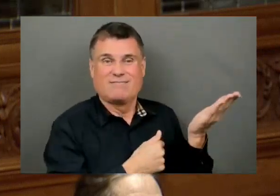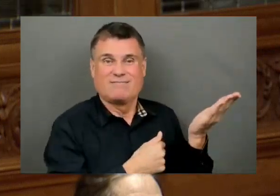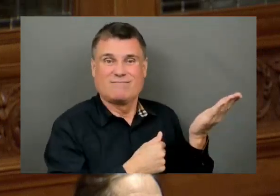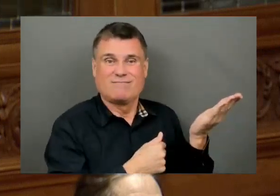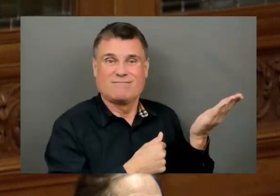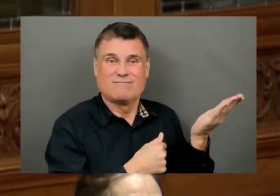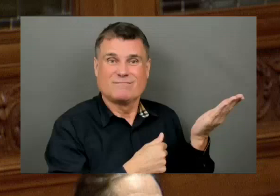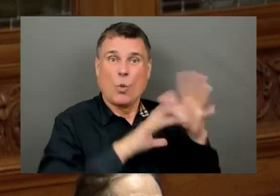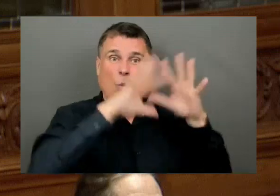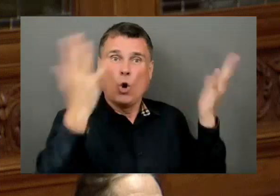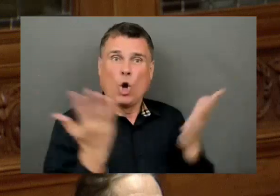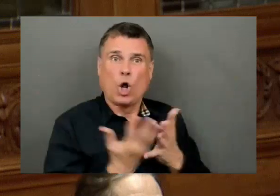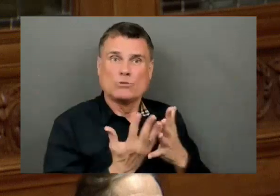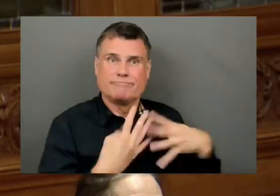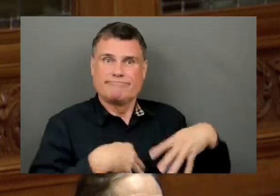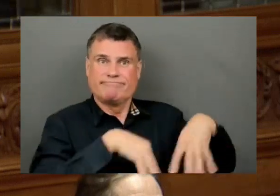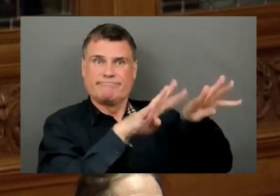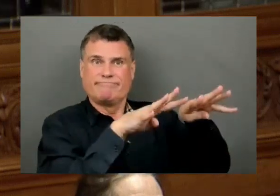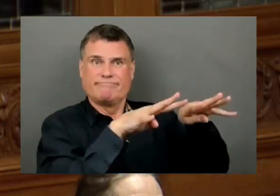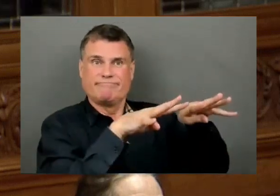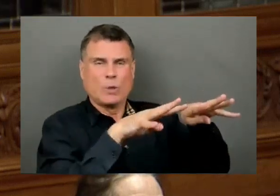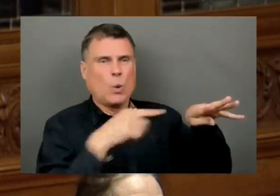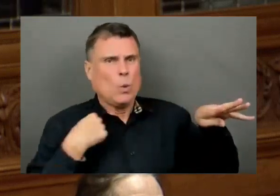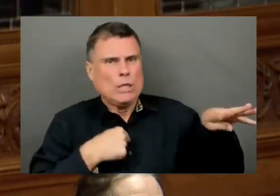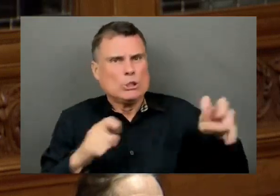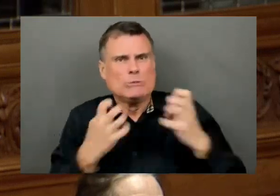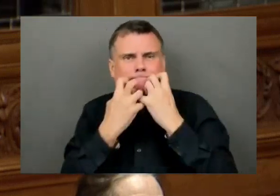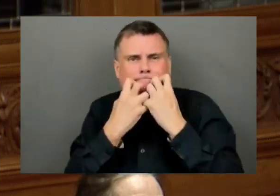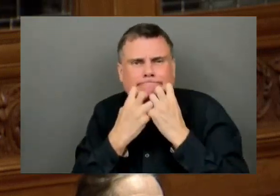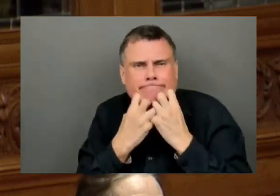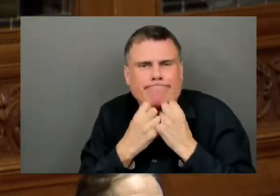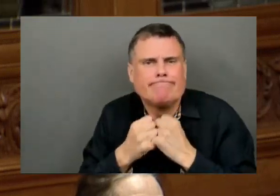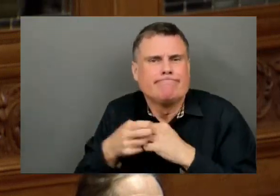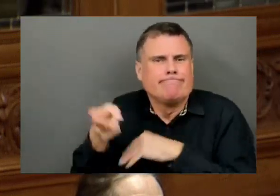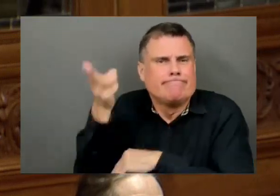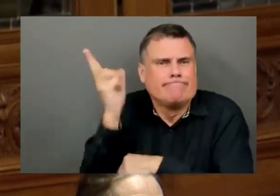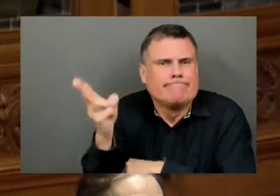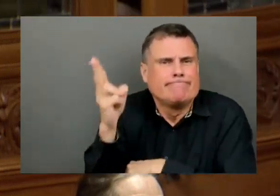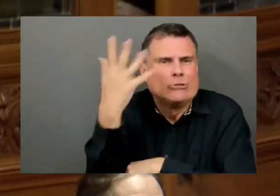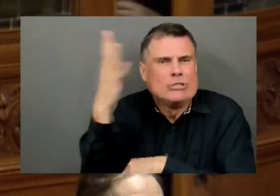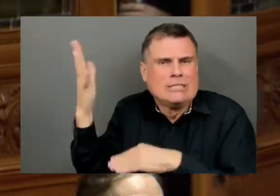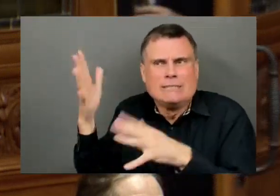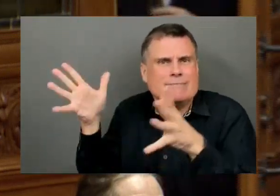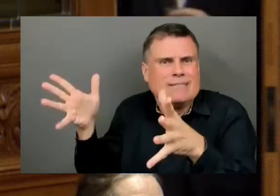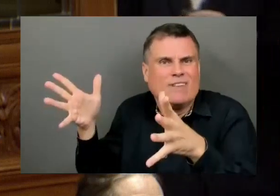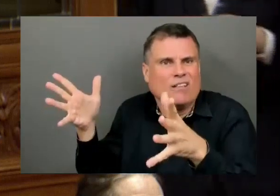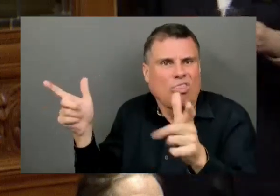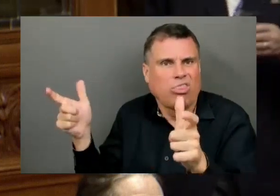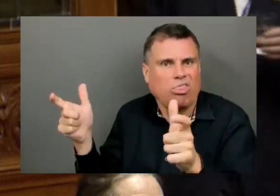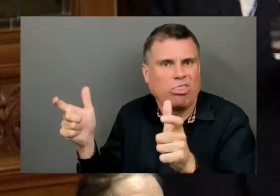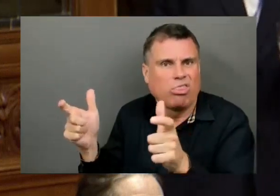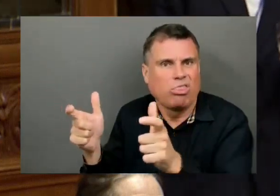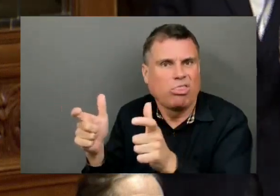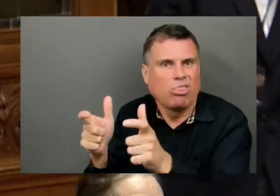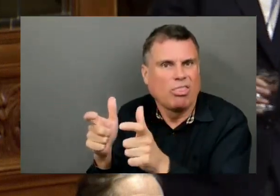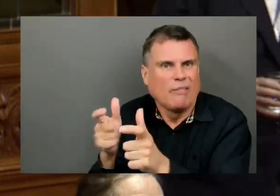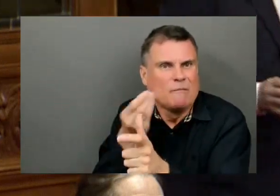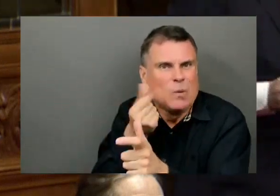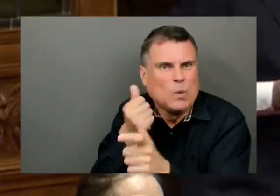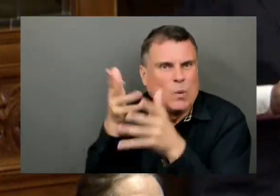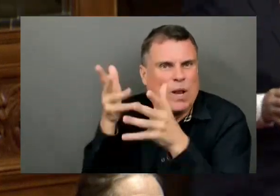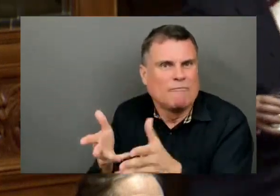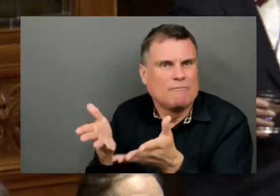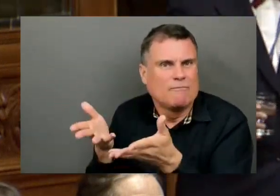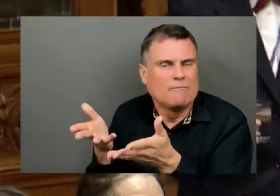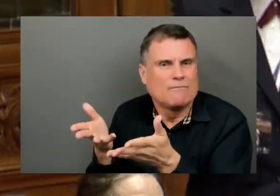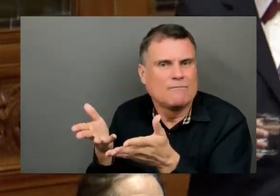that is left in BC. This government made a promise in 2020 to the people of BC to protect old growth. Here we are 4 years